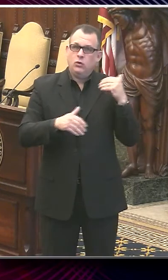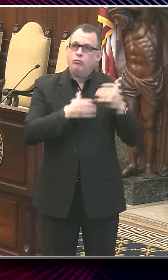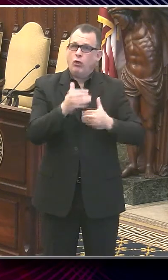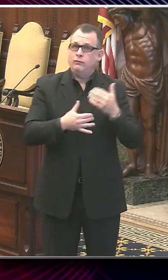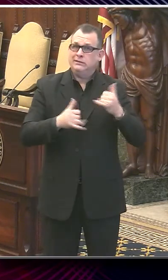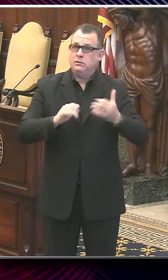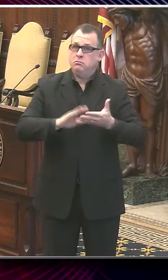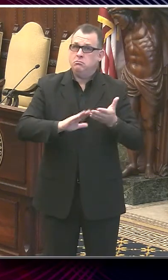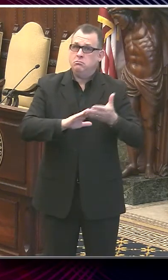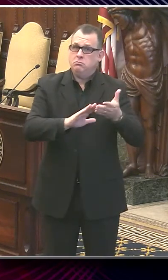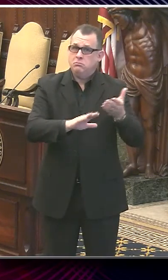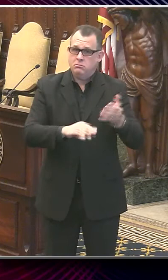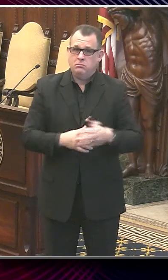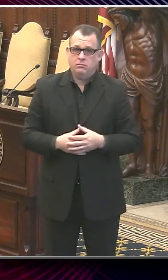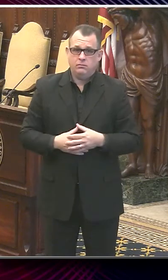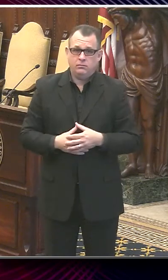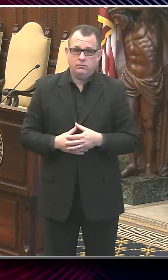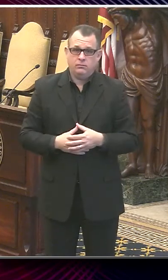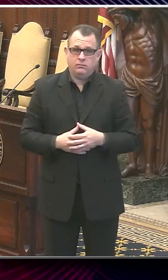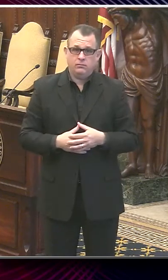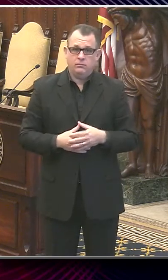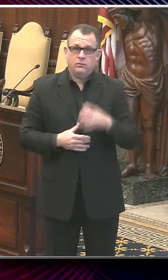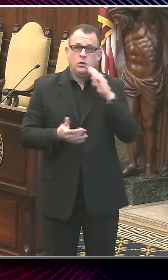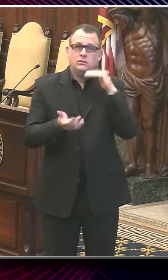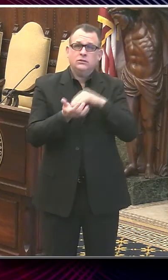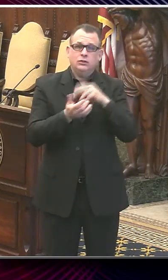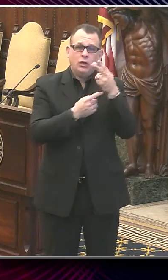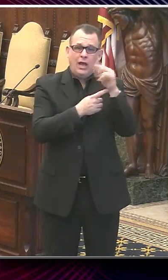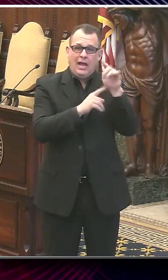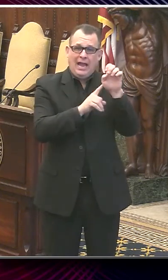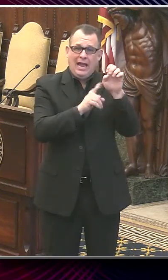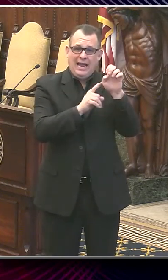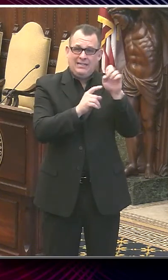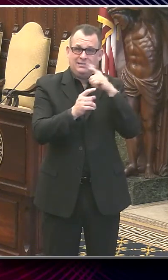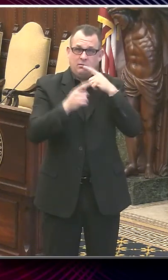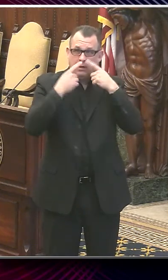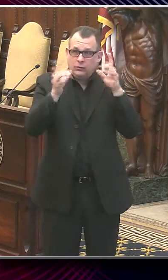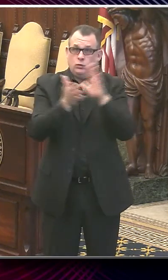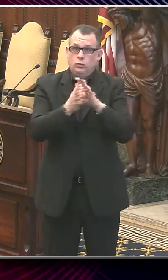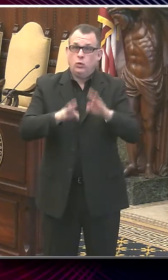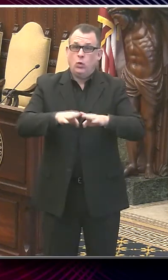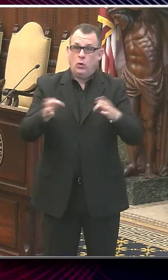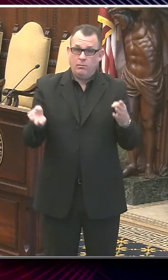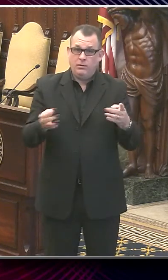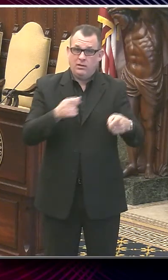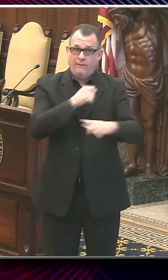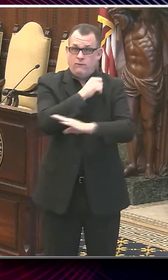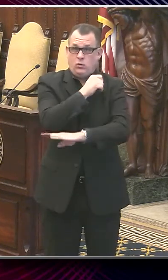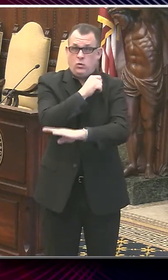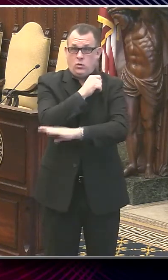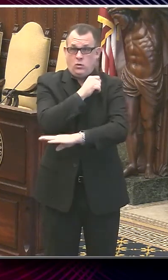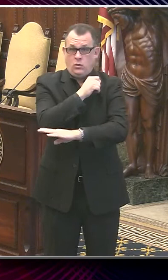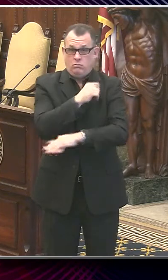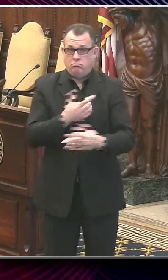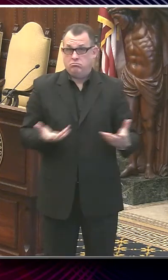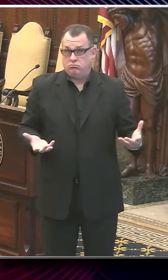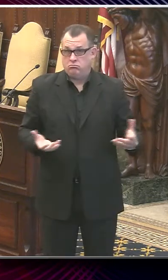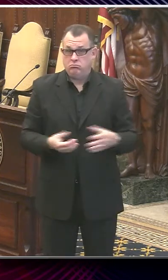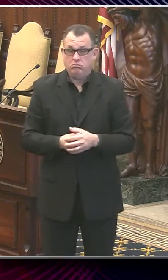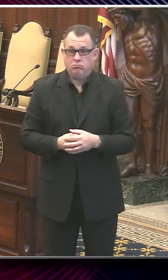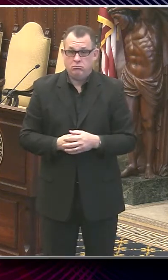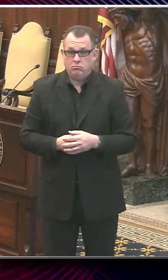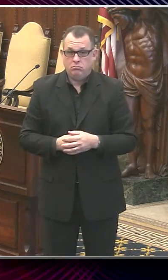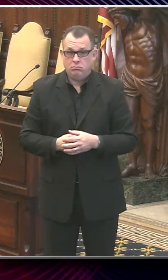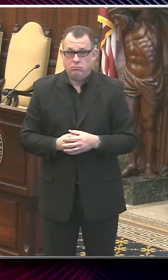So Dr. Hite plans on reopening all the schools in the fall. Do